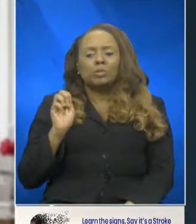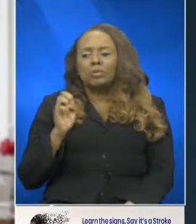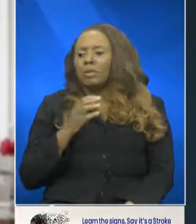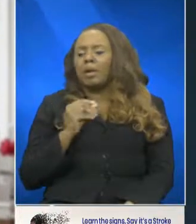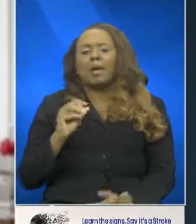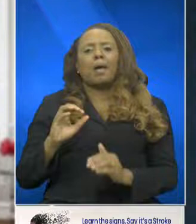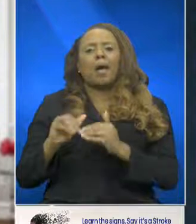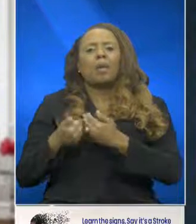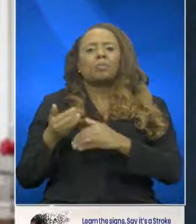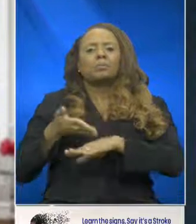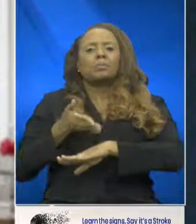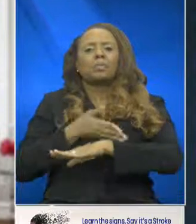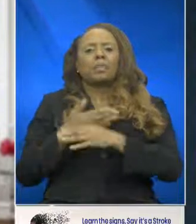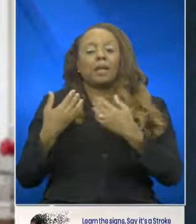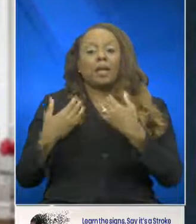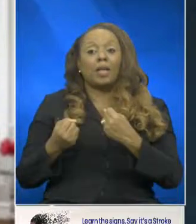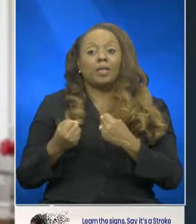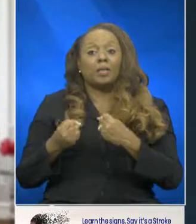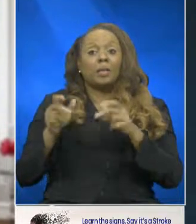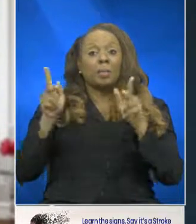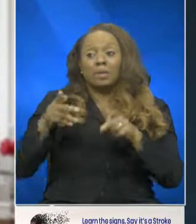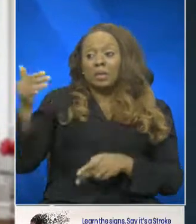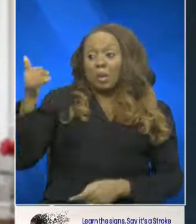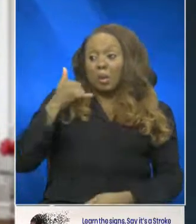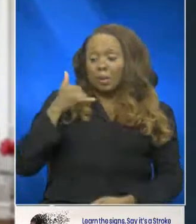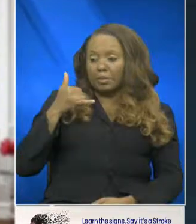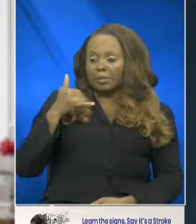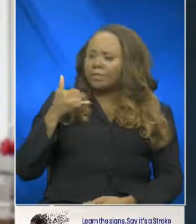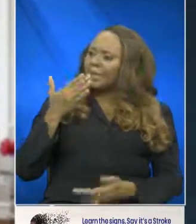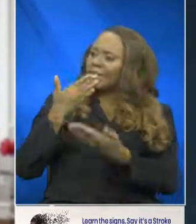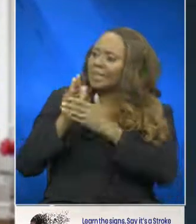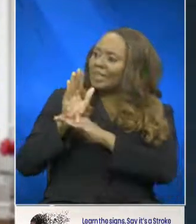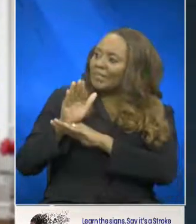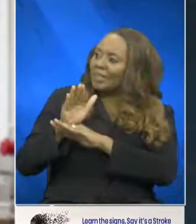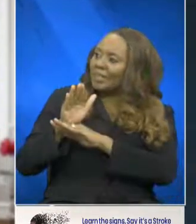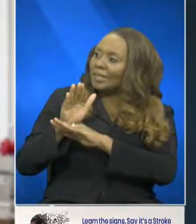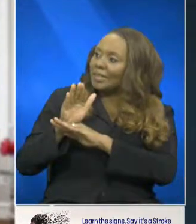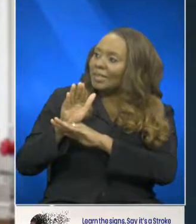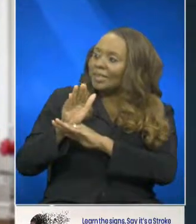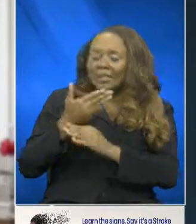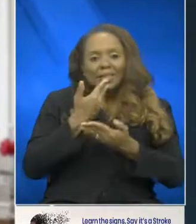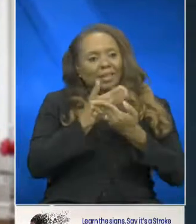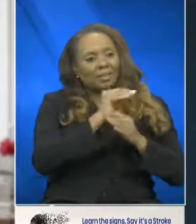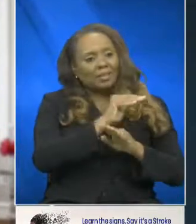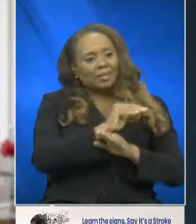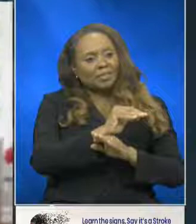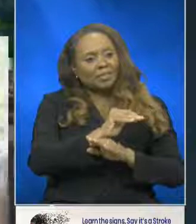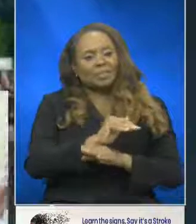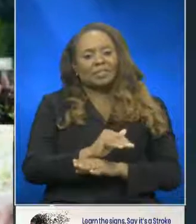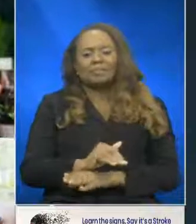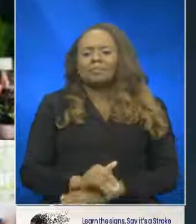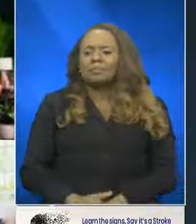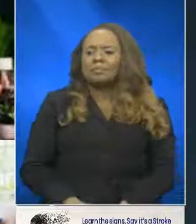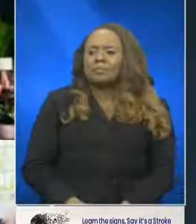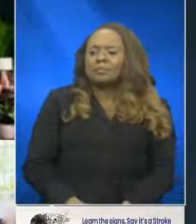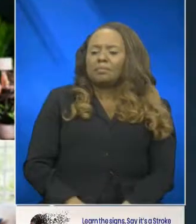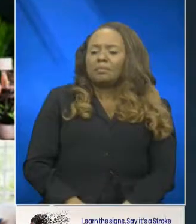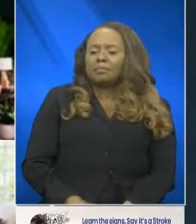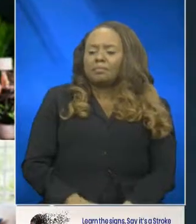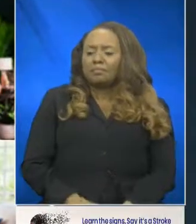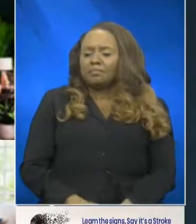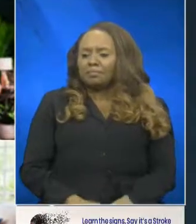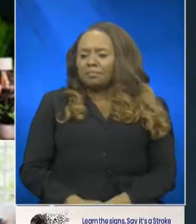on the line. Good evening. Good evening. Good evening. I understand